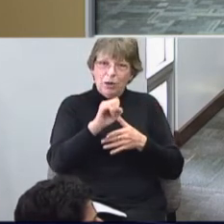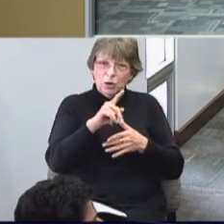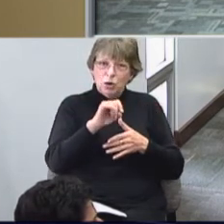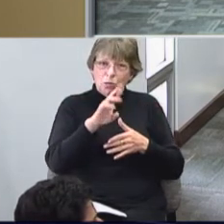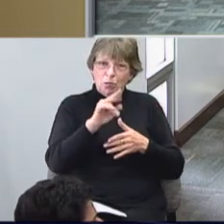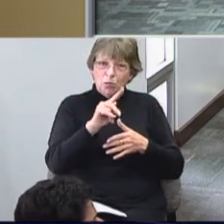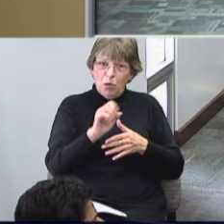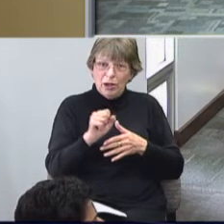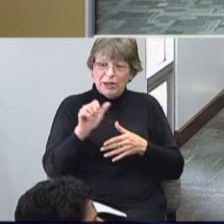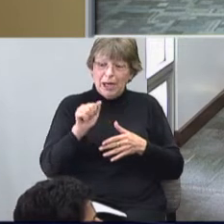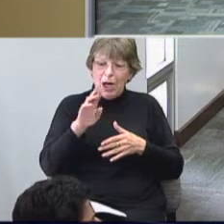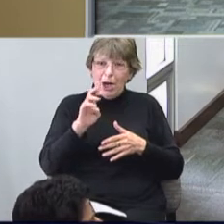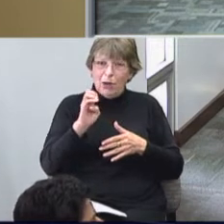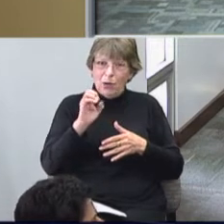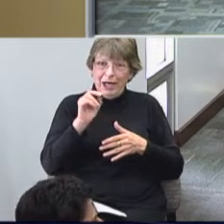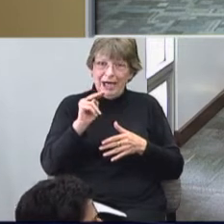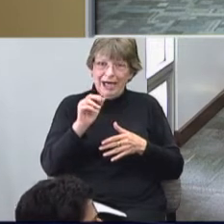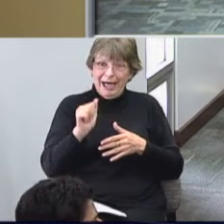endeavor.